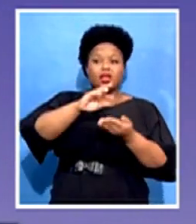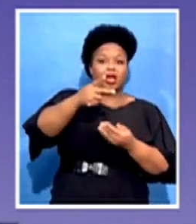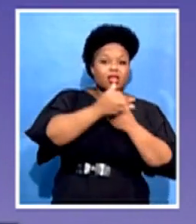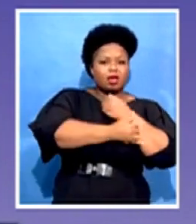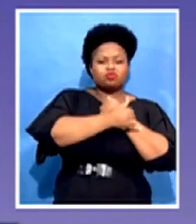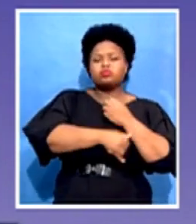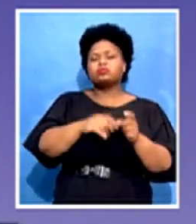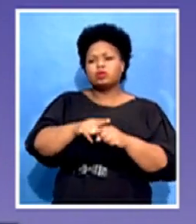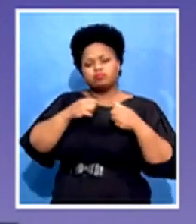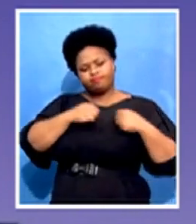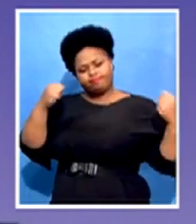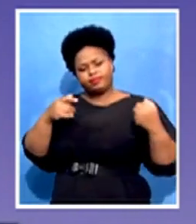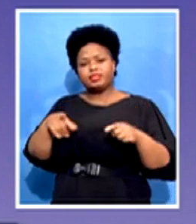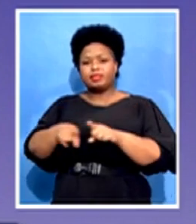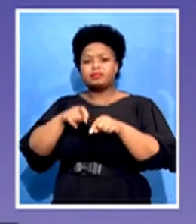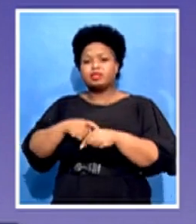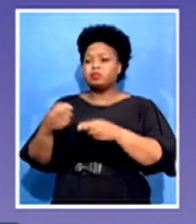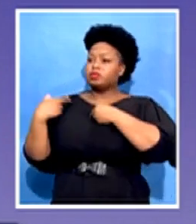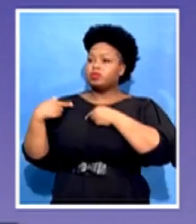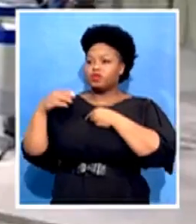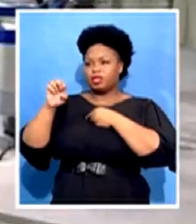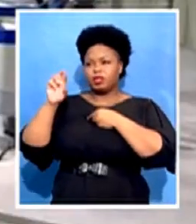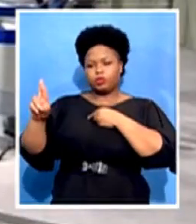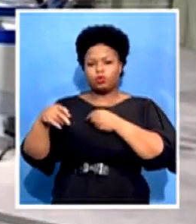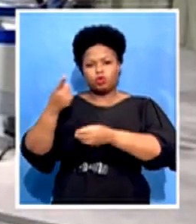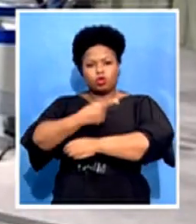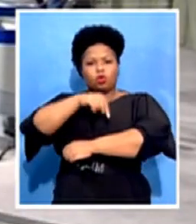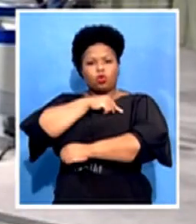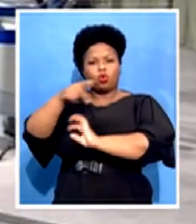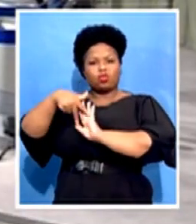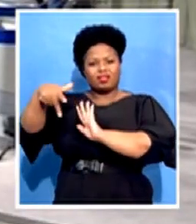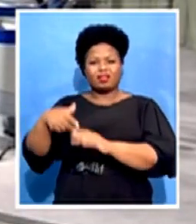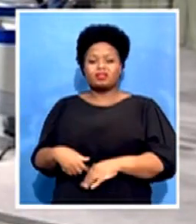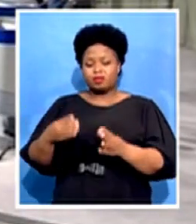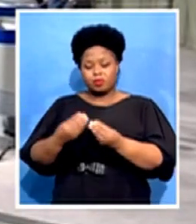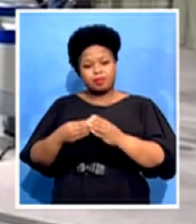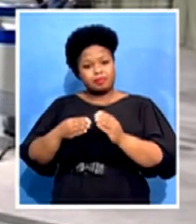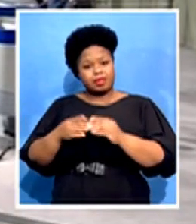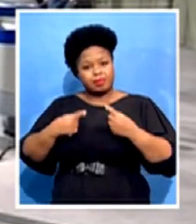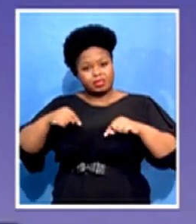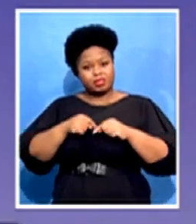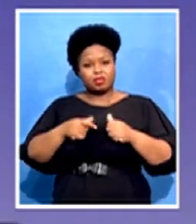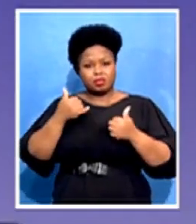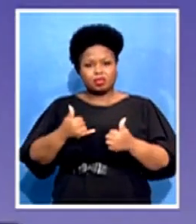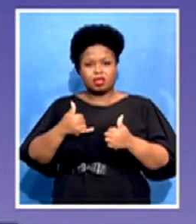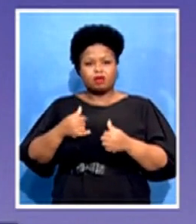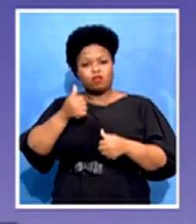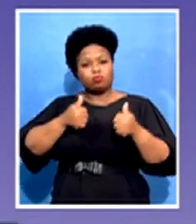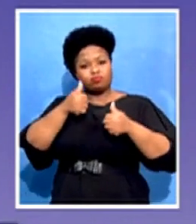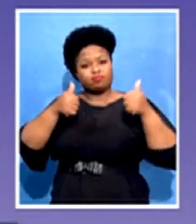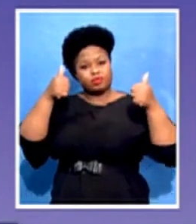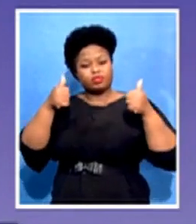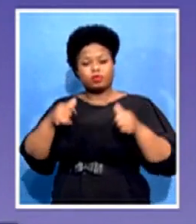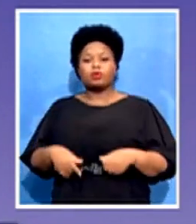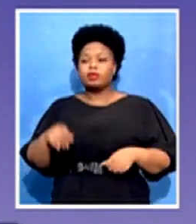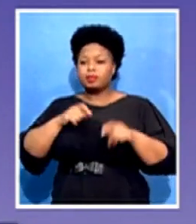for the EU to authorise, with our member states, these vaccine exports. Humanitarian shipments and COVAX donations will